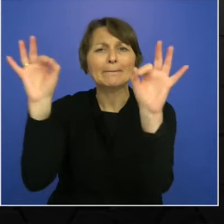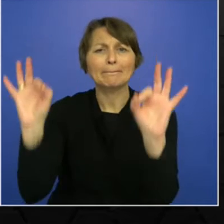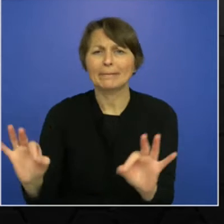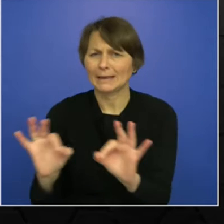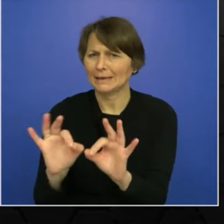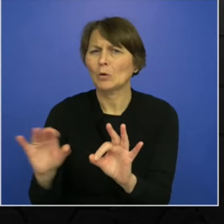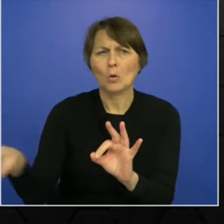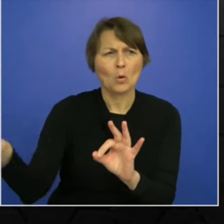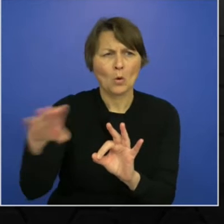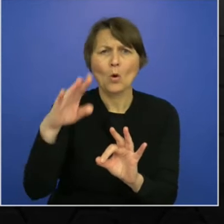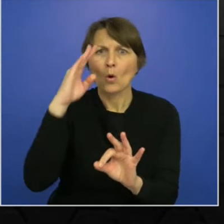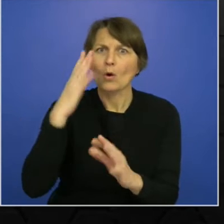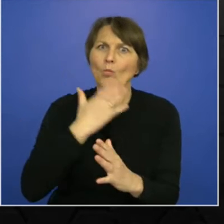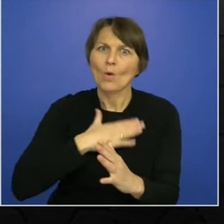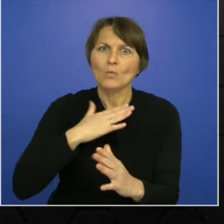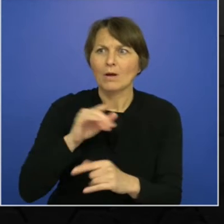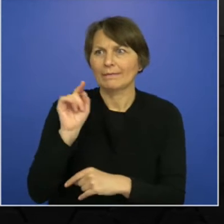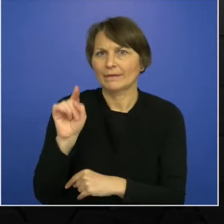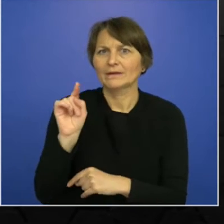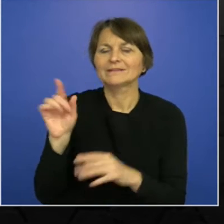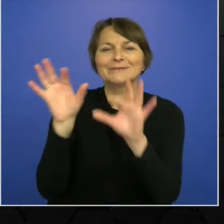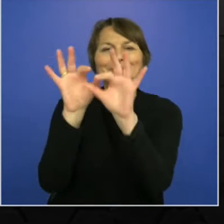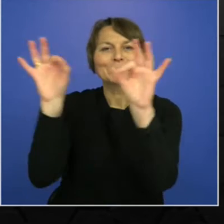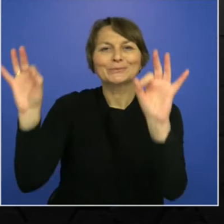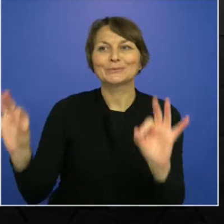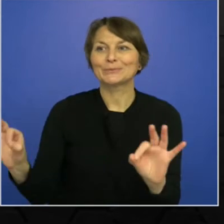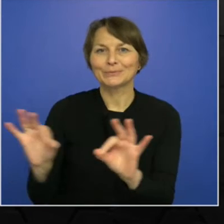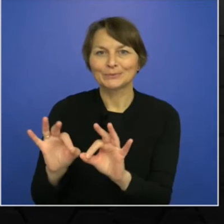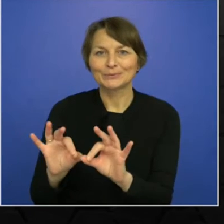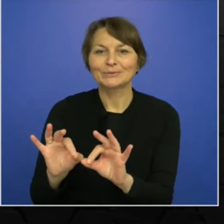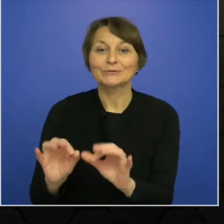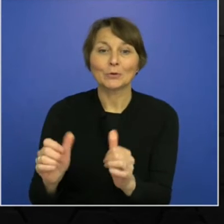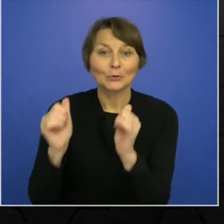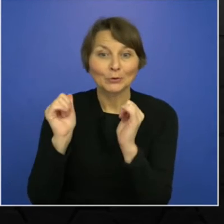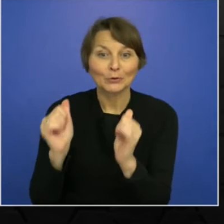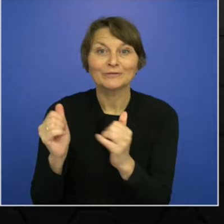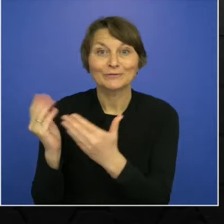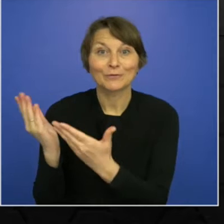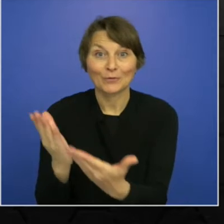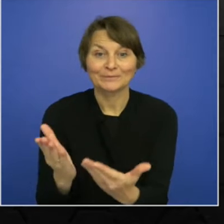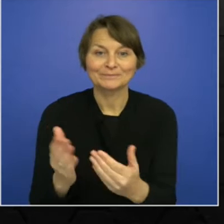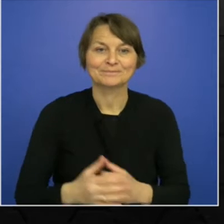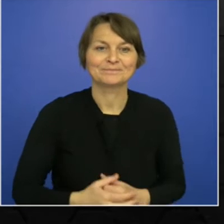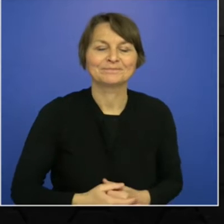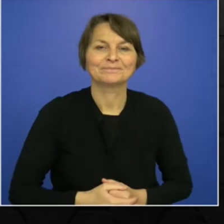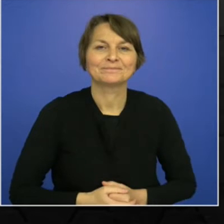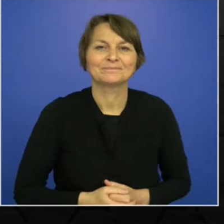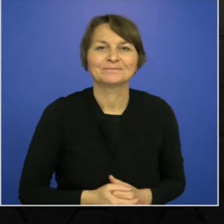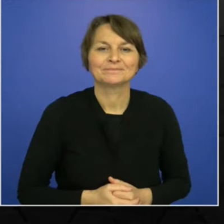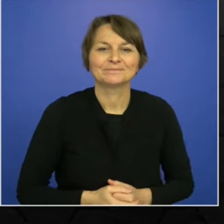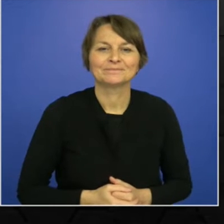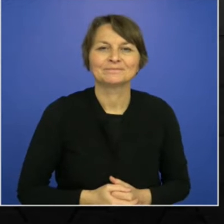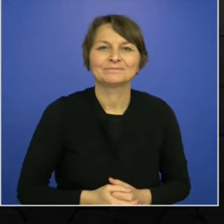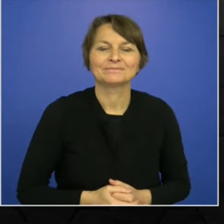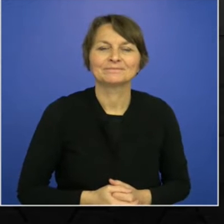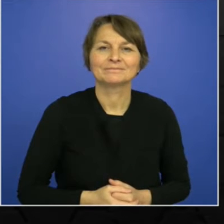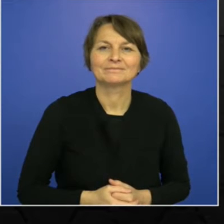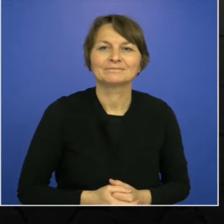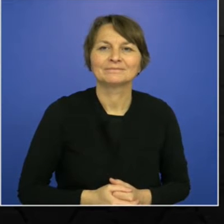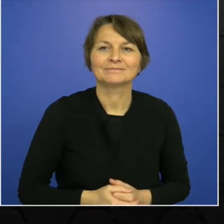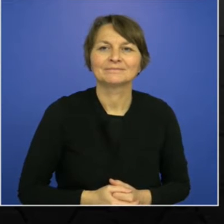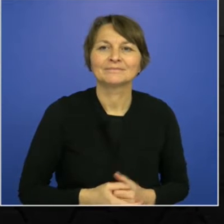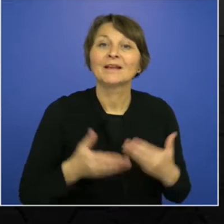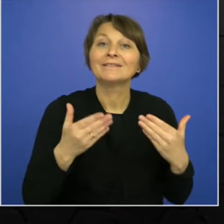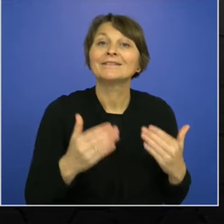it's also a great starting point if you are a beginner. So now we are going back to the